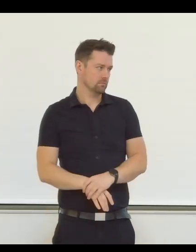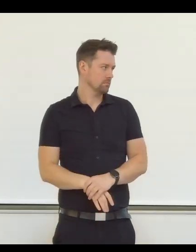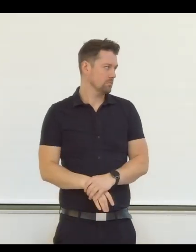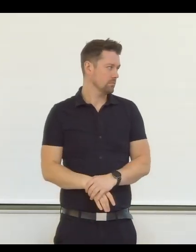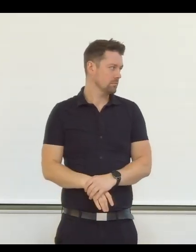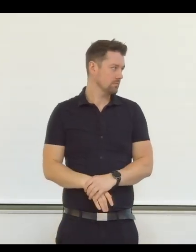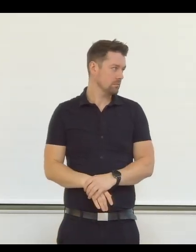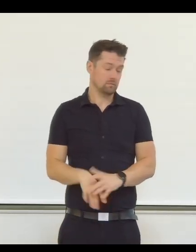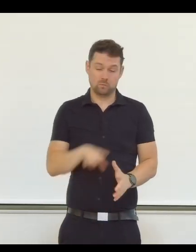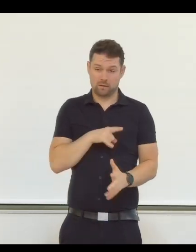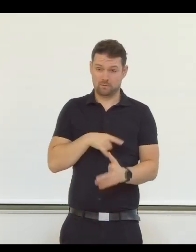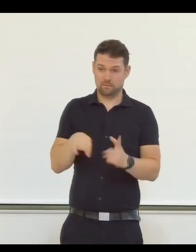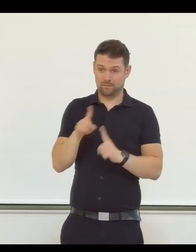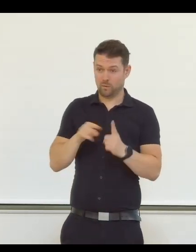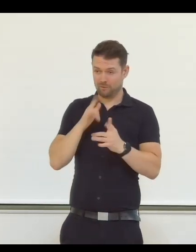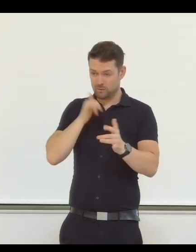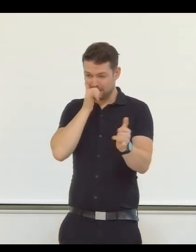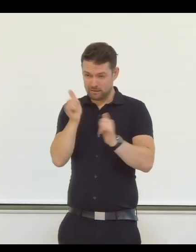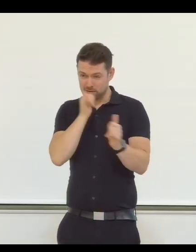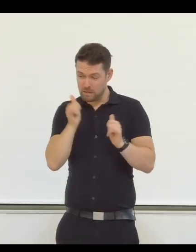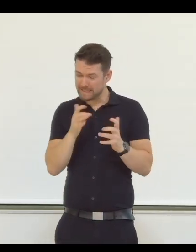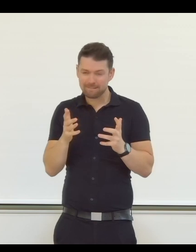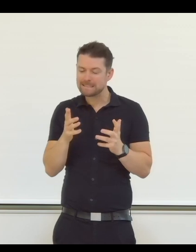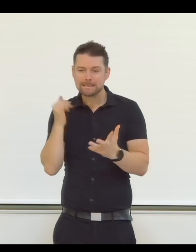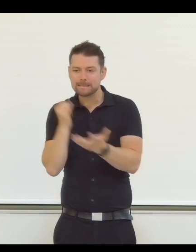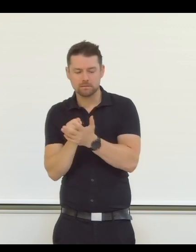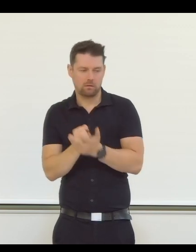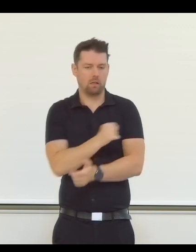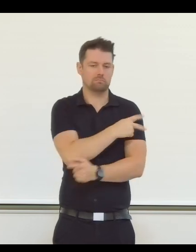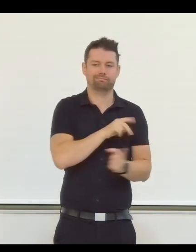the only time where you can react to something not functioning properly.